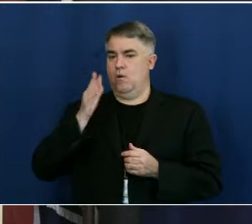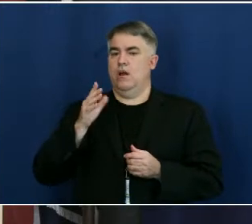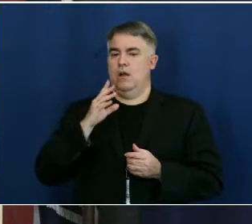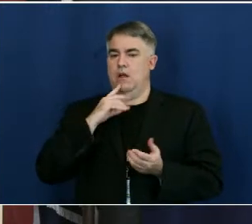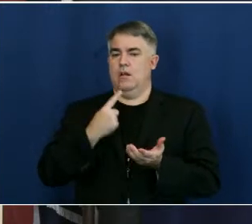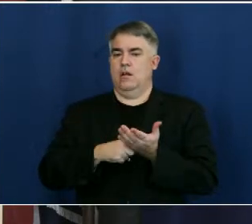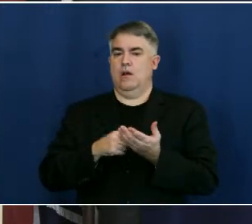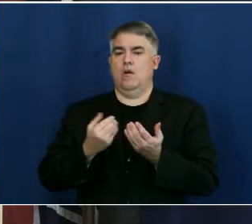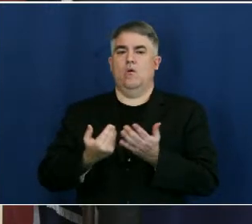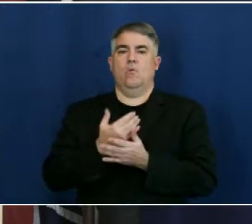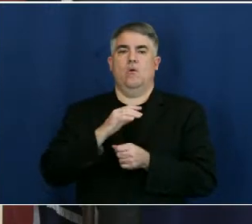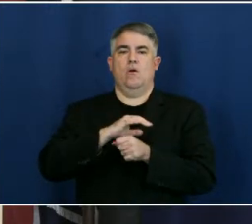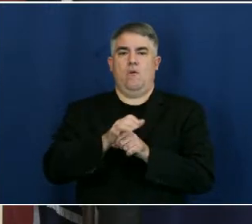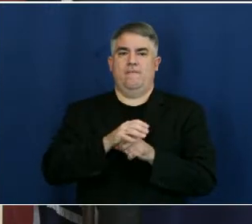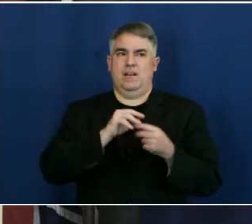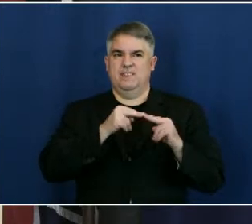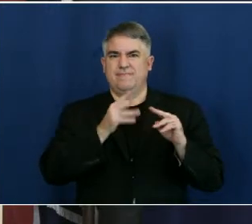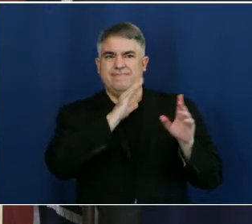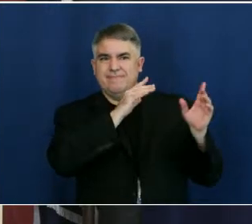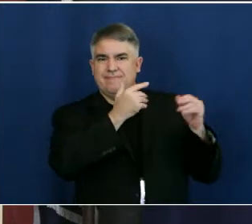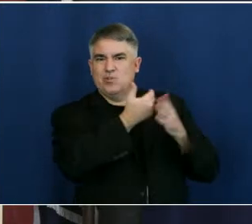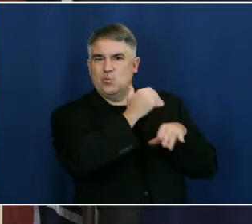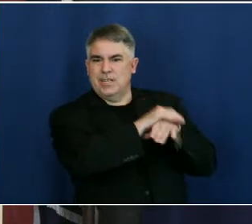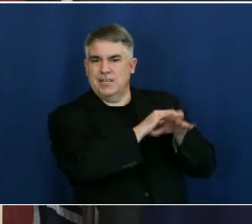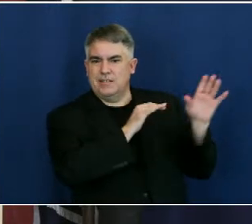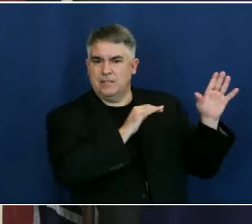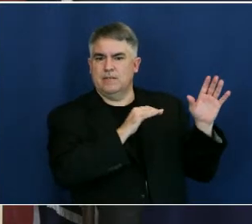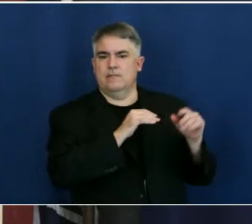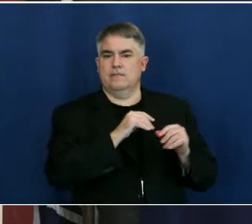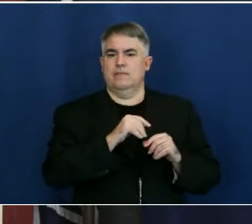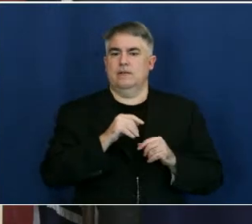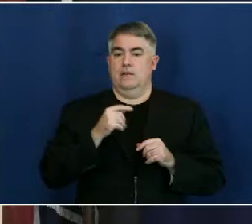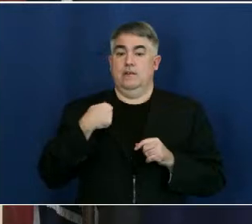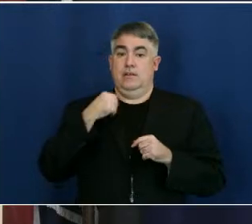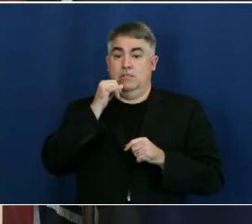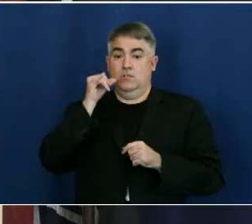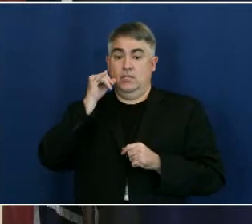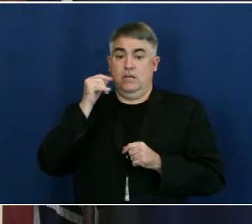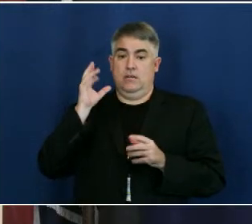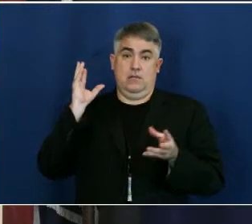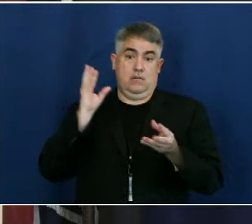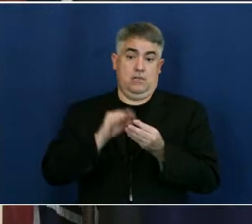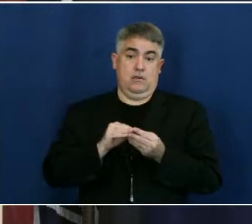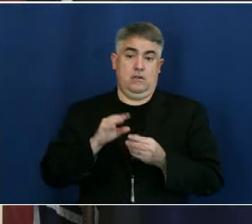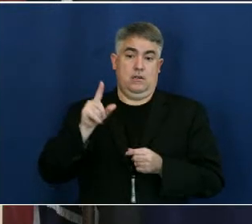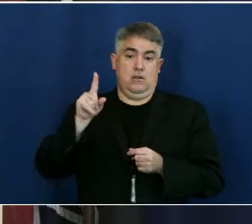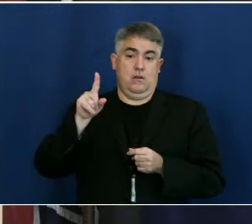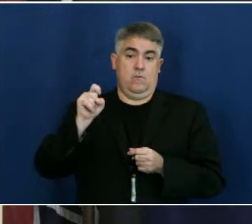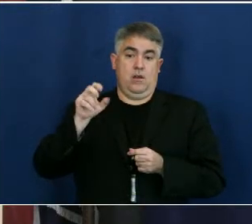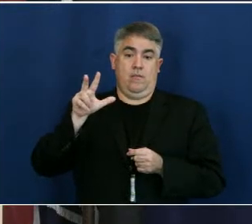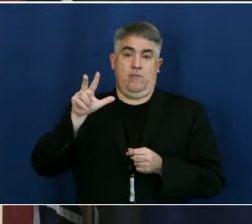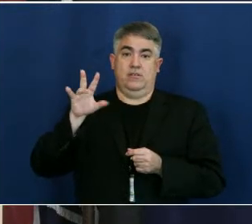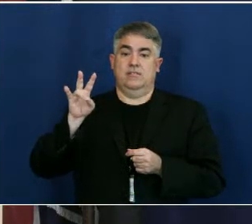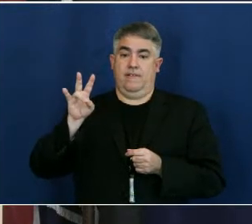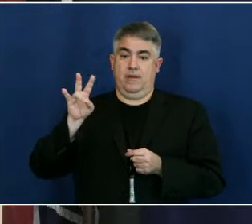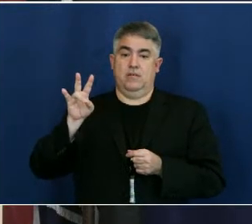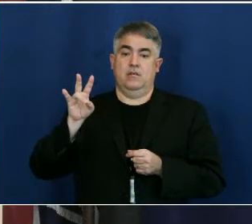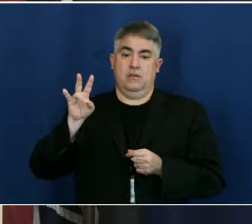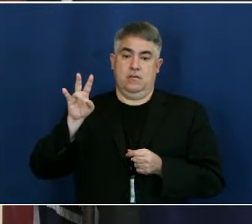be posted on our website. But as of the end of the day yesterday, there have been 137